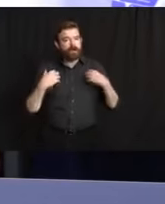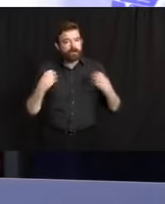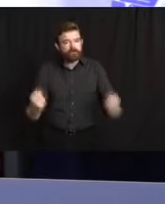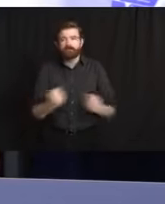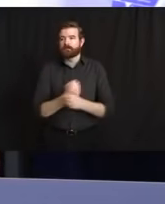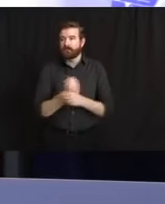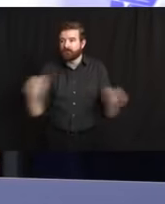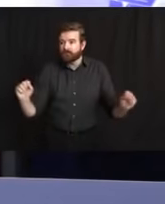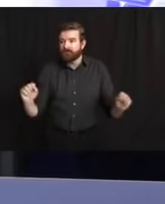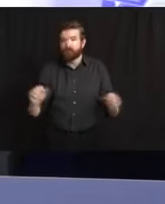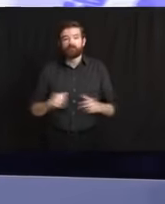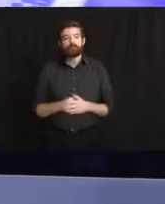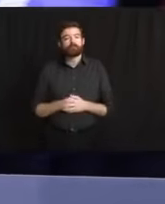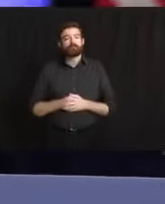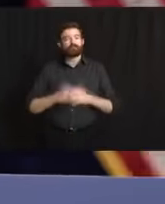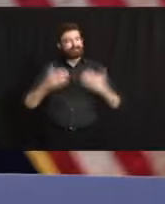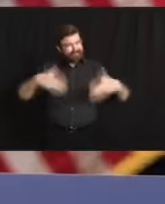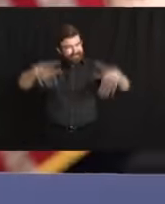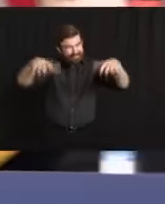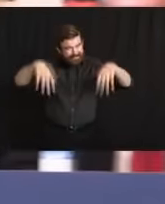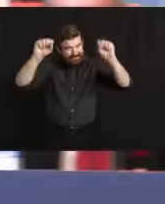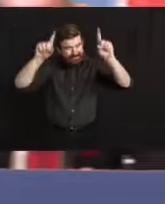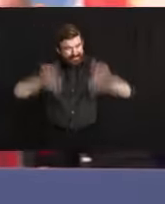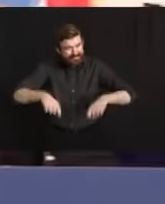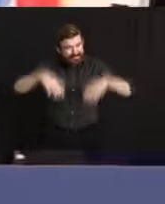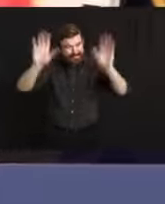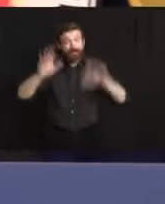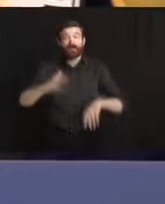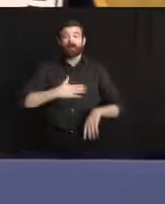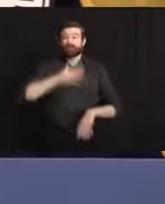there. Thank you. Amen to all. Again,